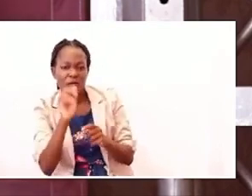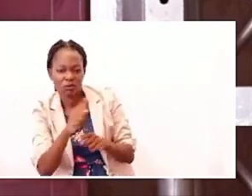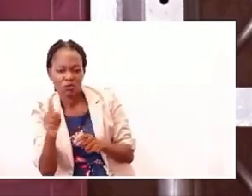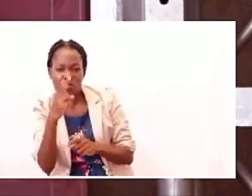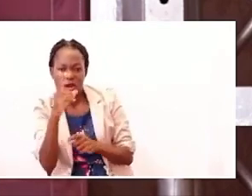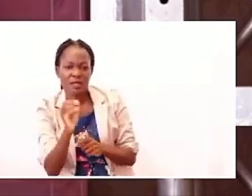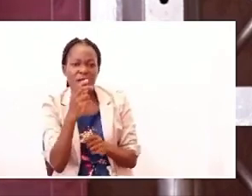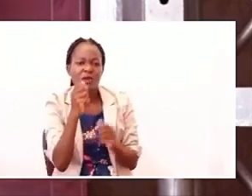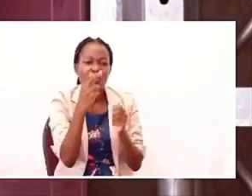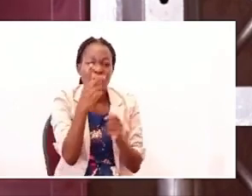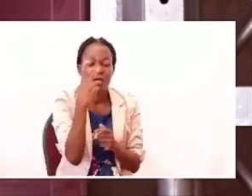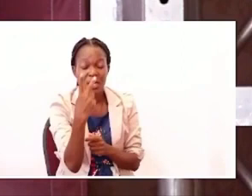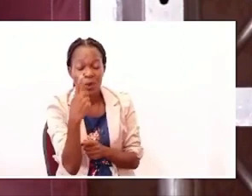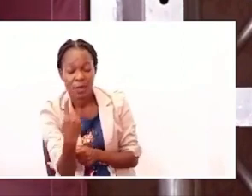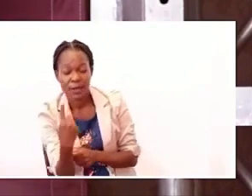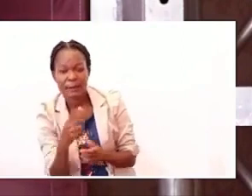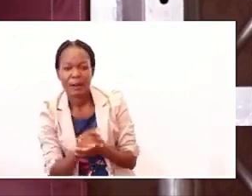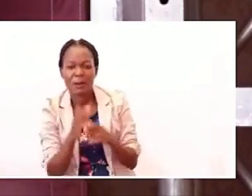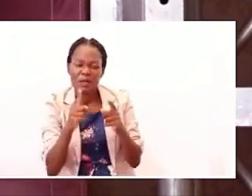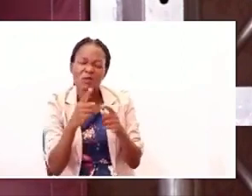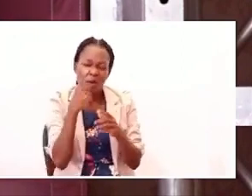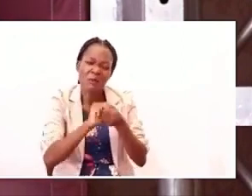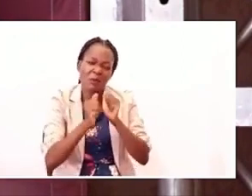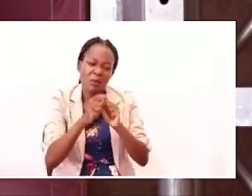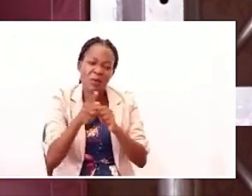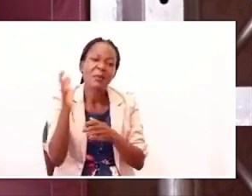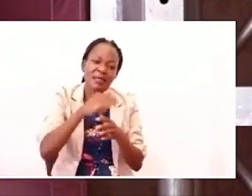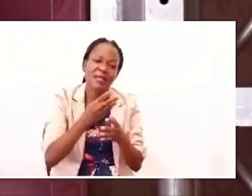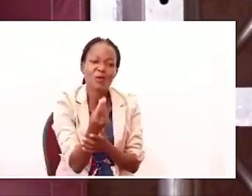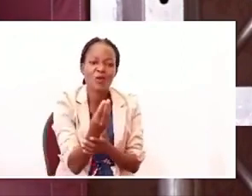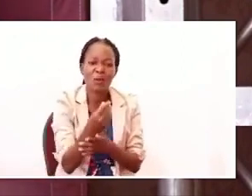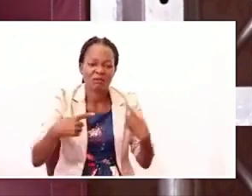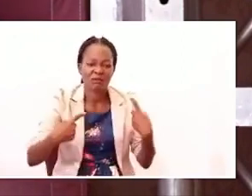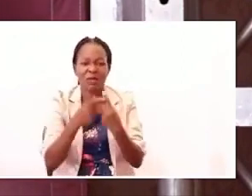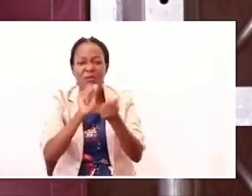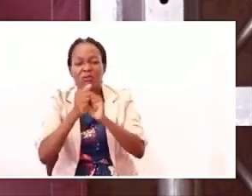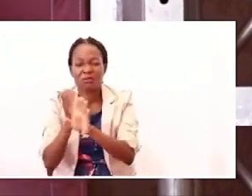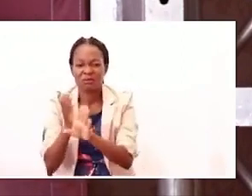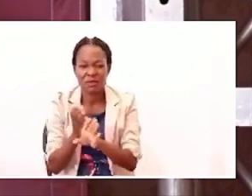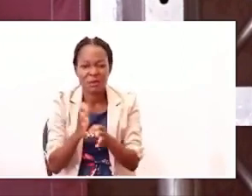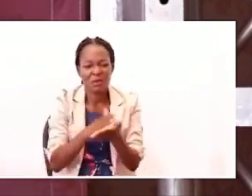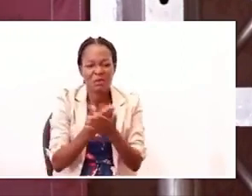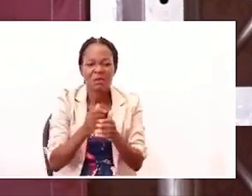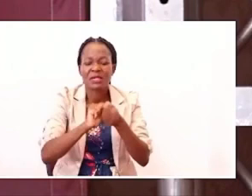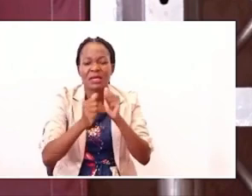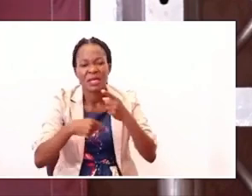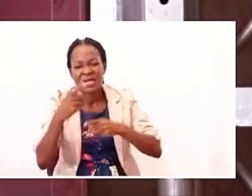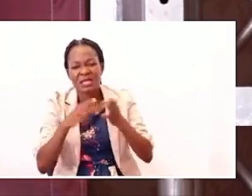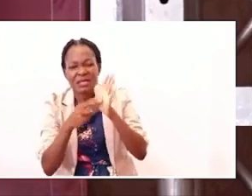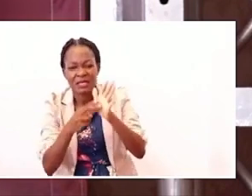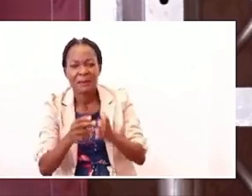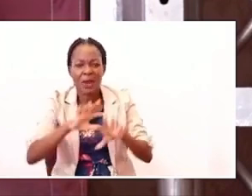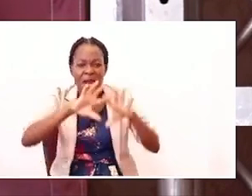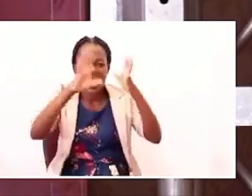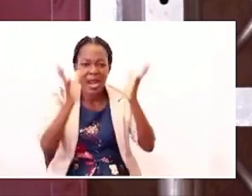are also impacted on very severely by climatic change-related shocks, which remind